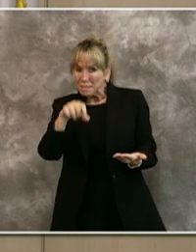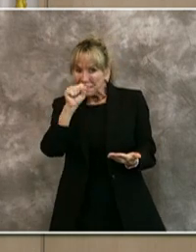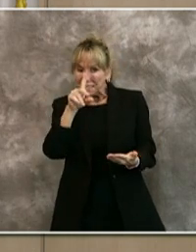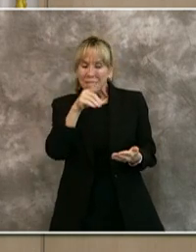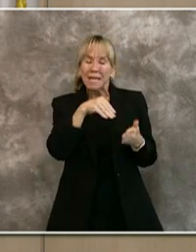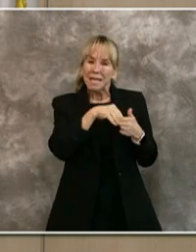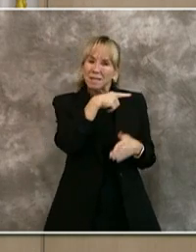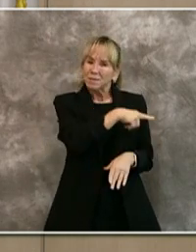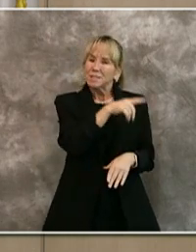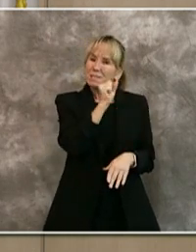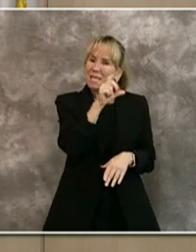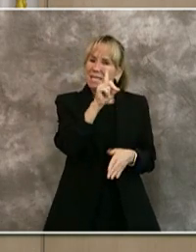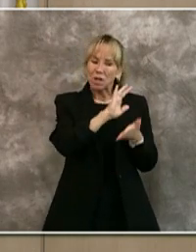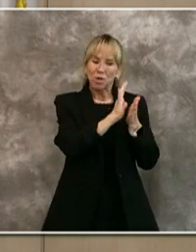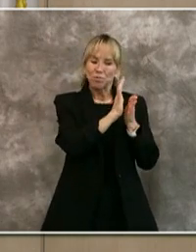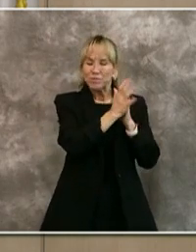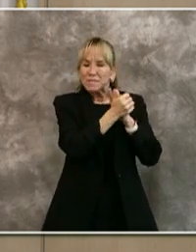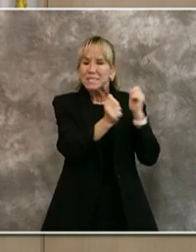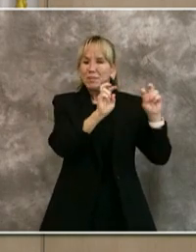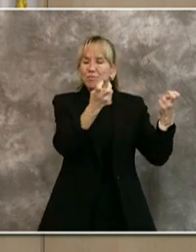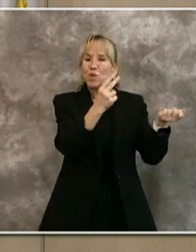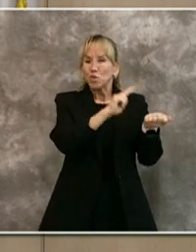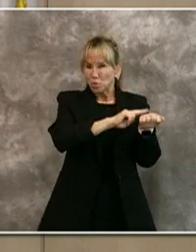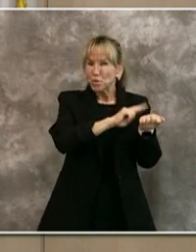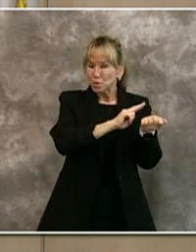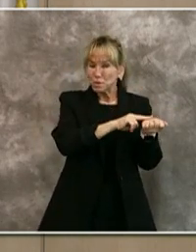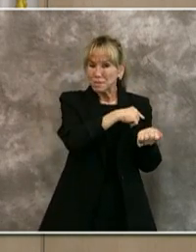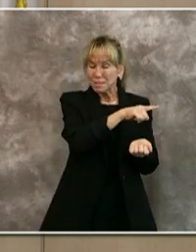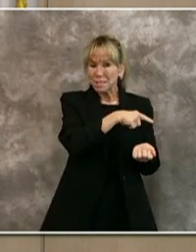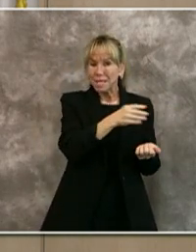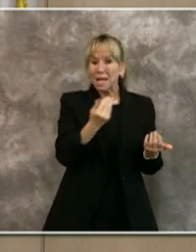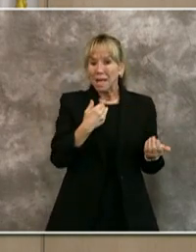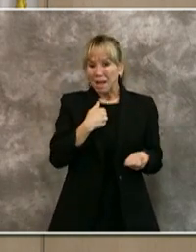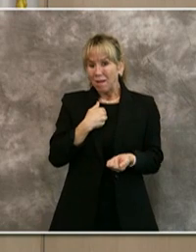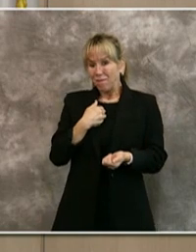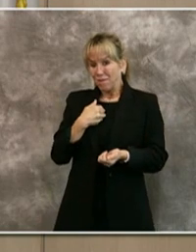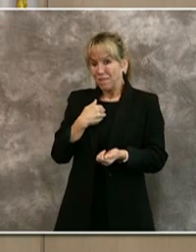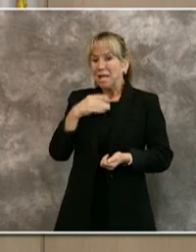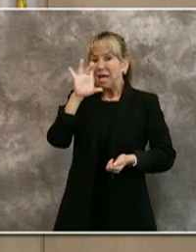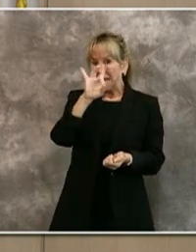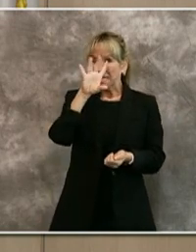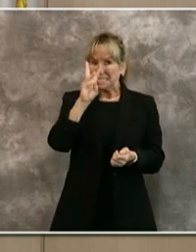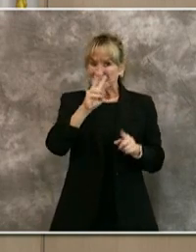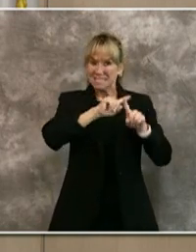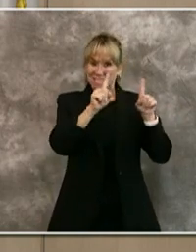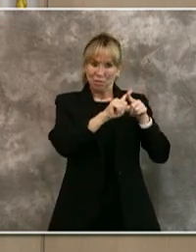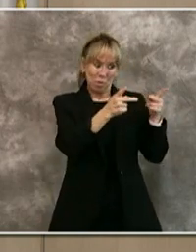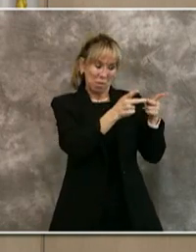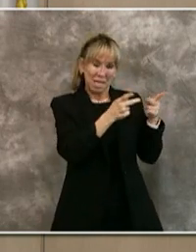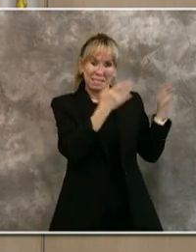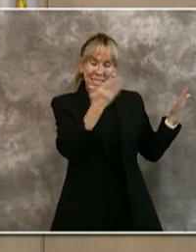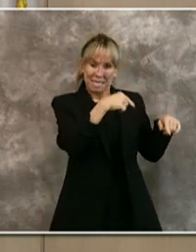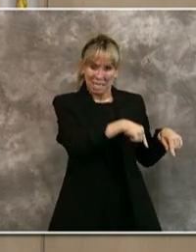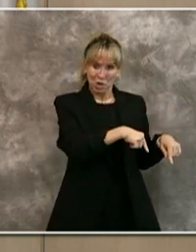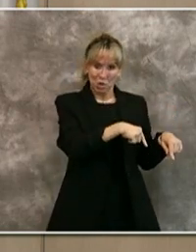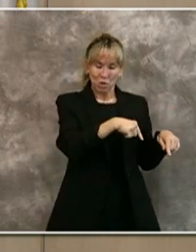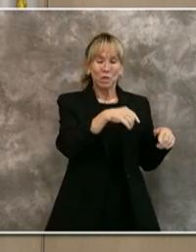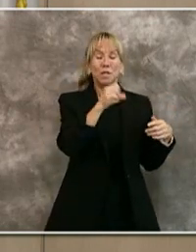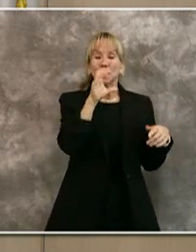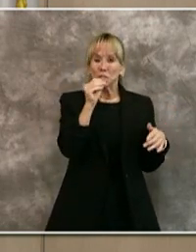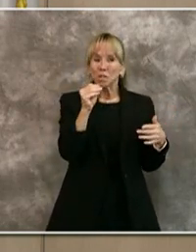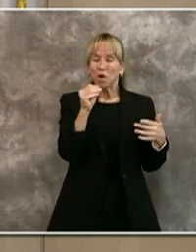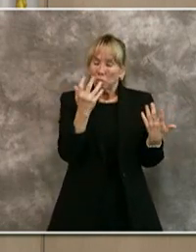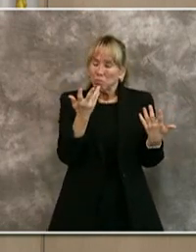skilled nursing facilities, and there are 86 of those in San Diego County. We had one new outbreak reported